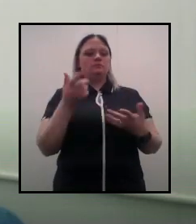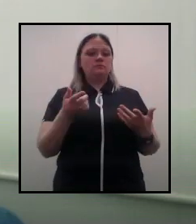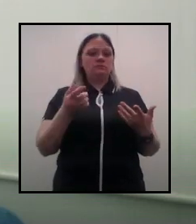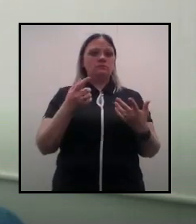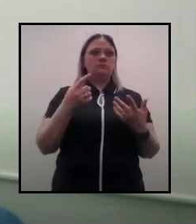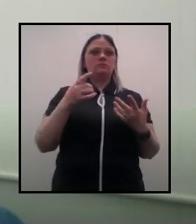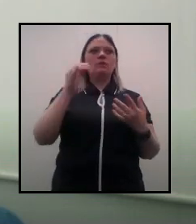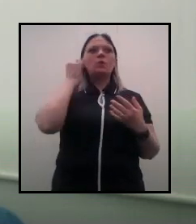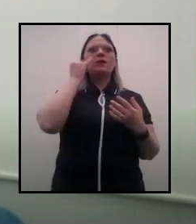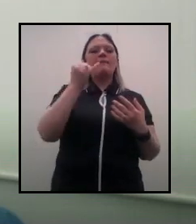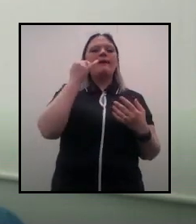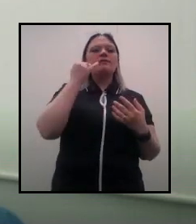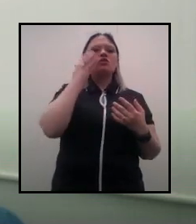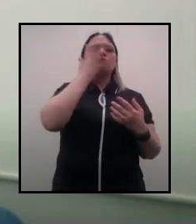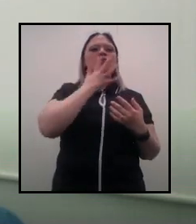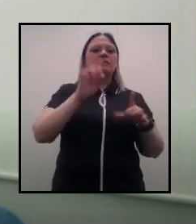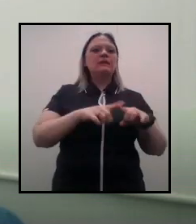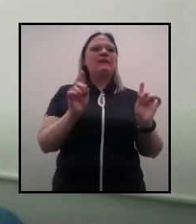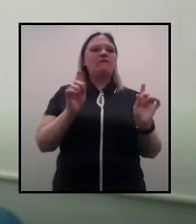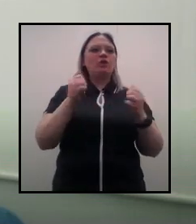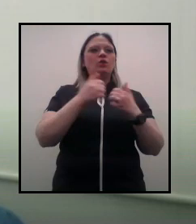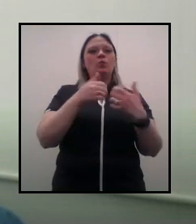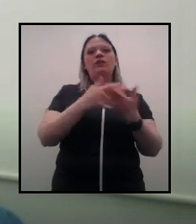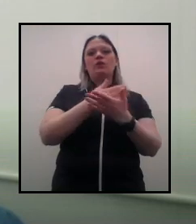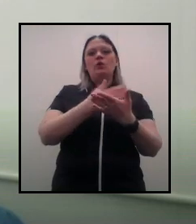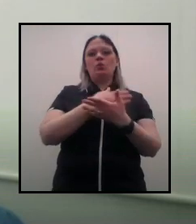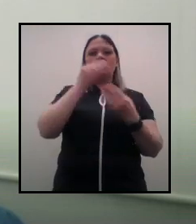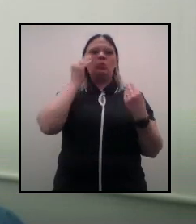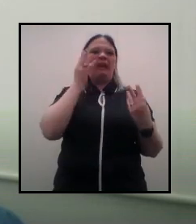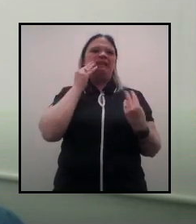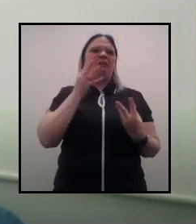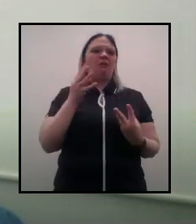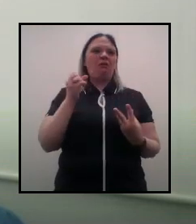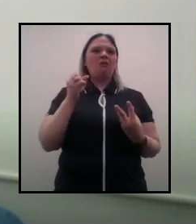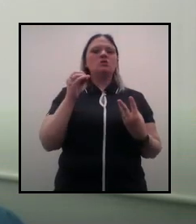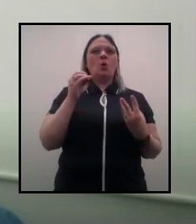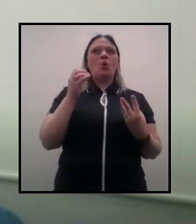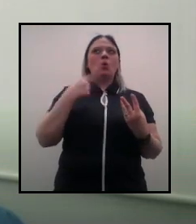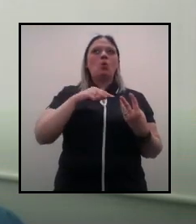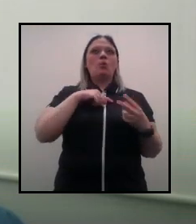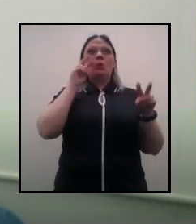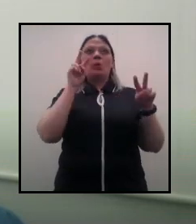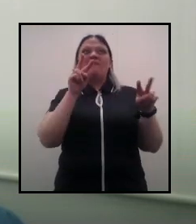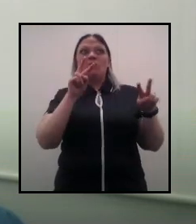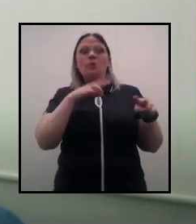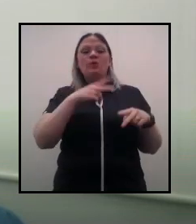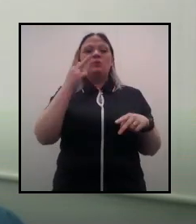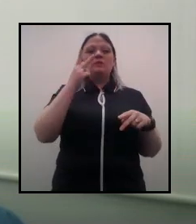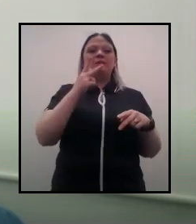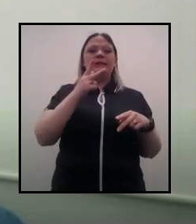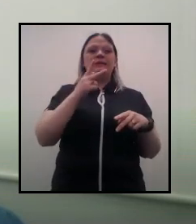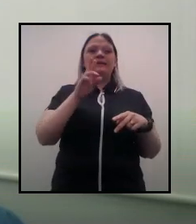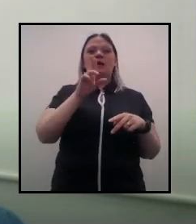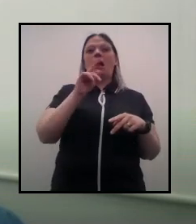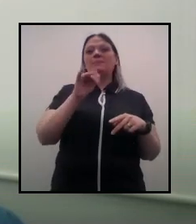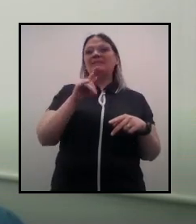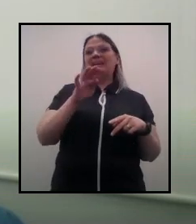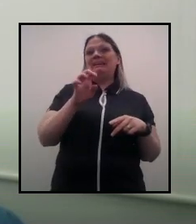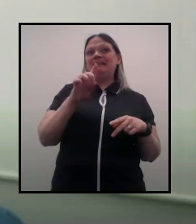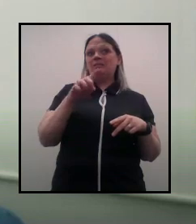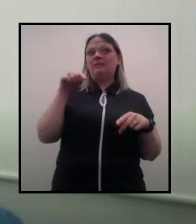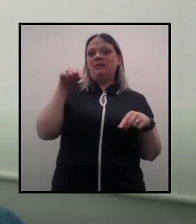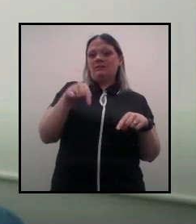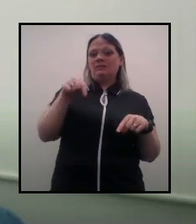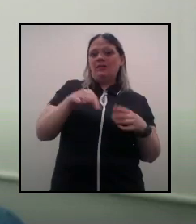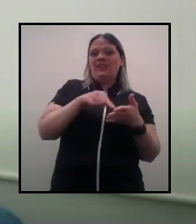look different with these new data. So we're looking forward to seeing an update sometime this week